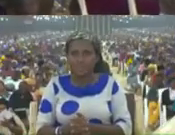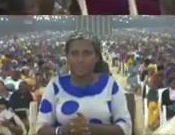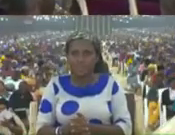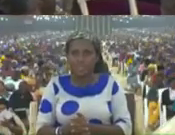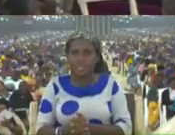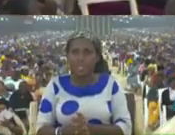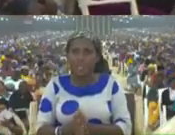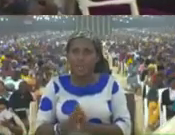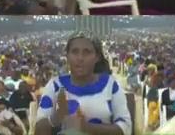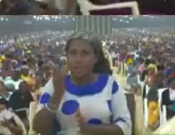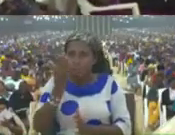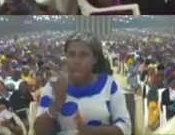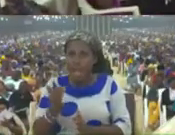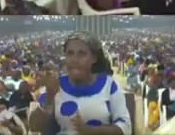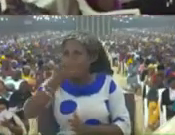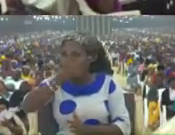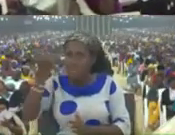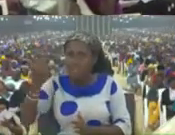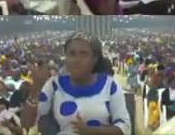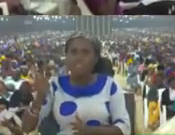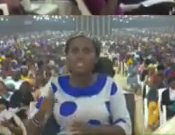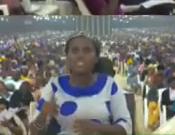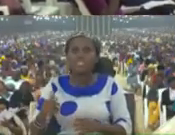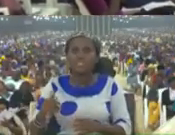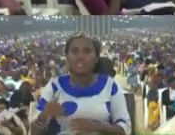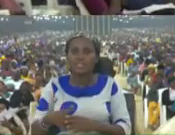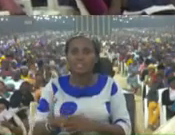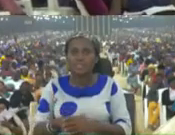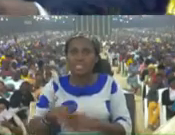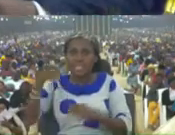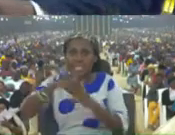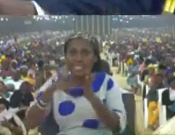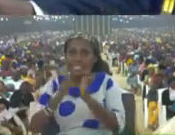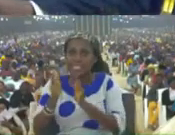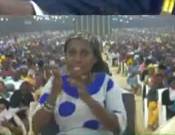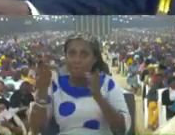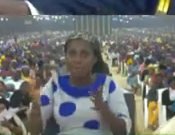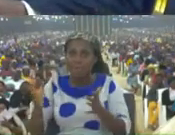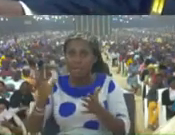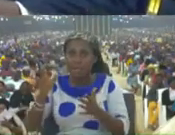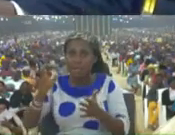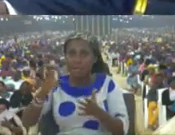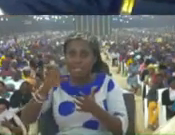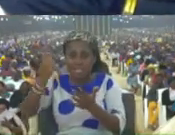Why? Because in the text I read to you,